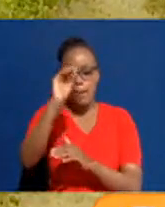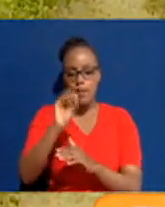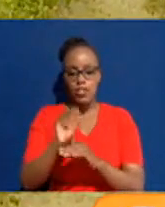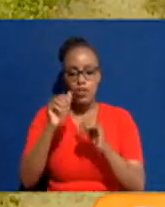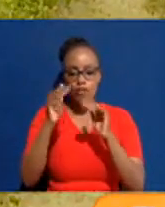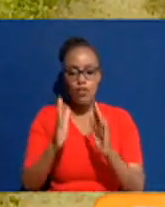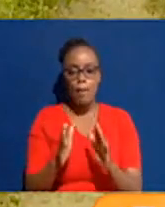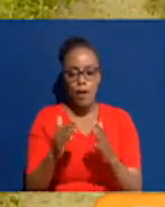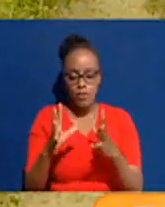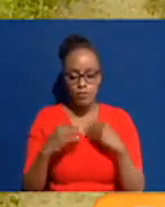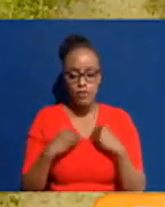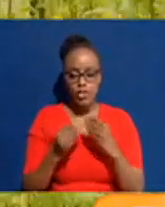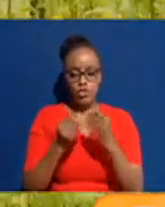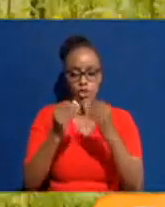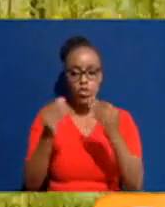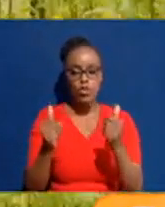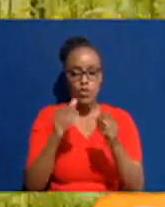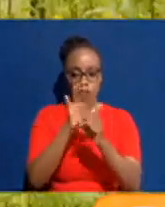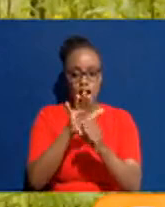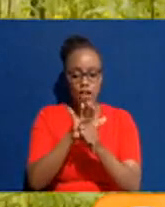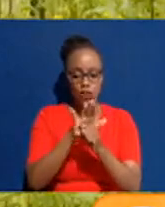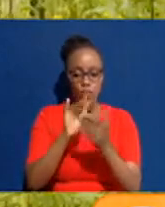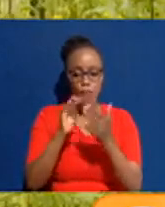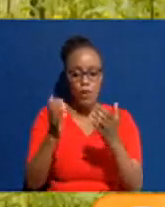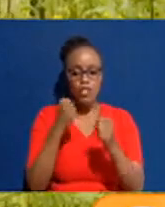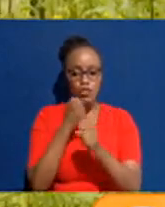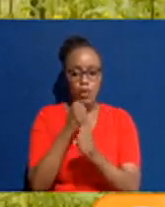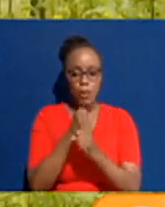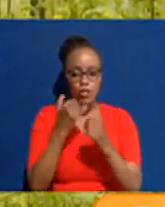farmers embracing such solutions, a lot more still needs to be